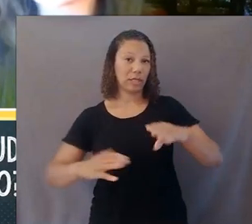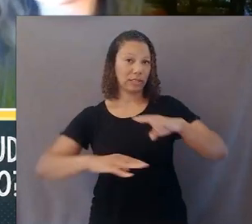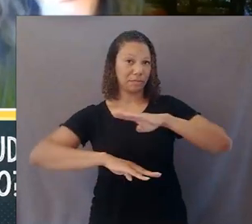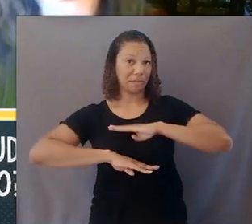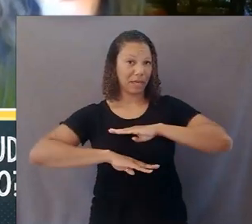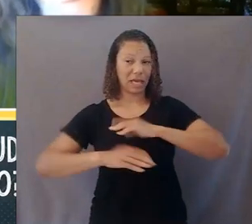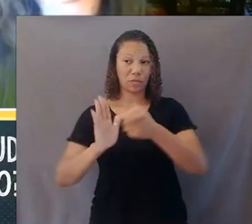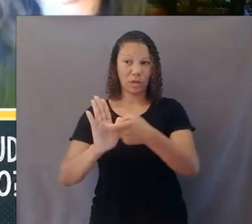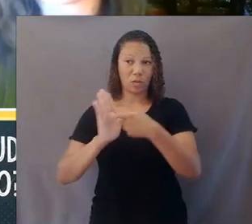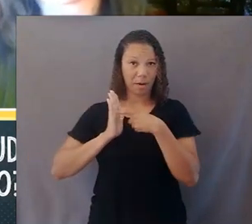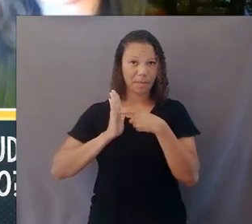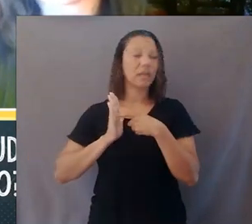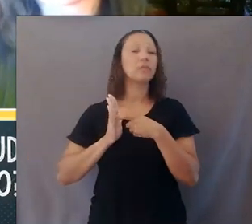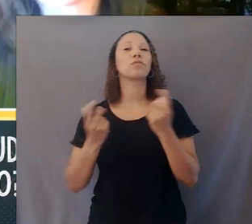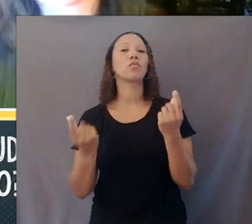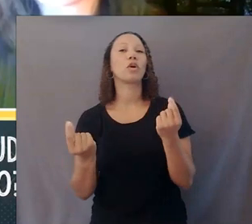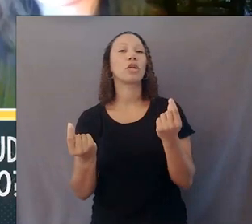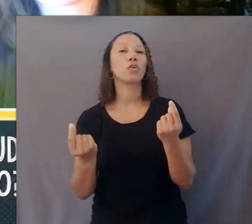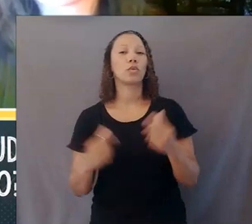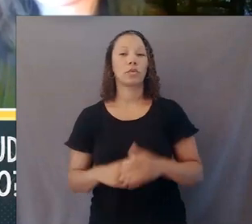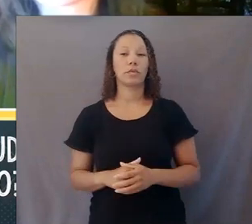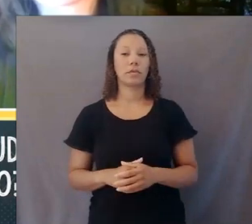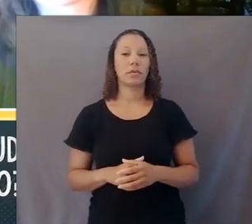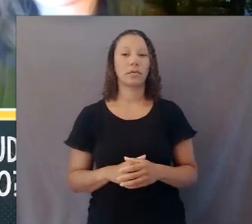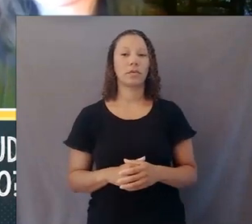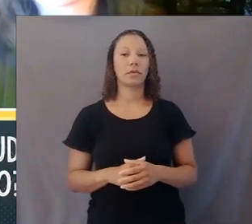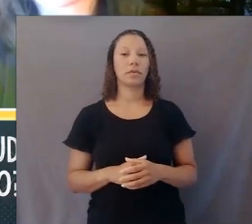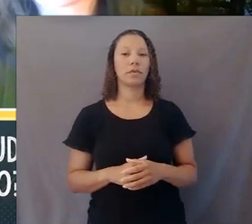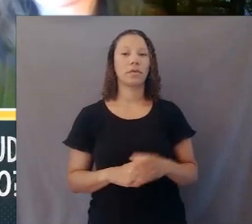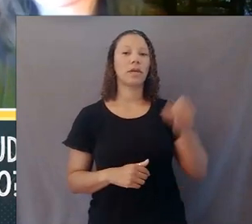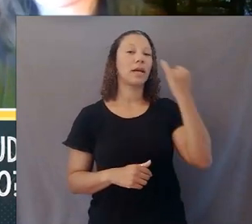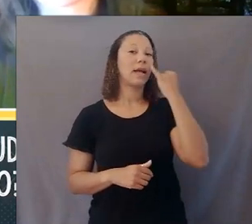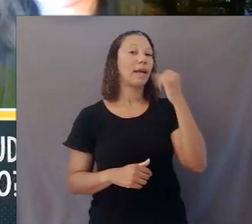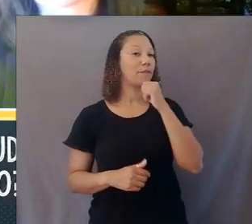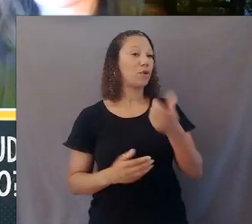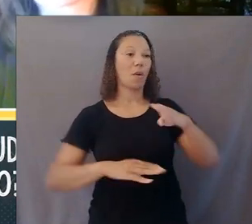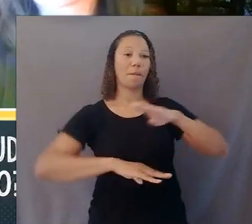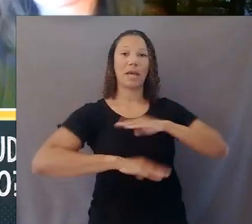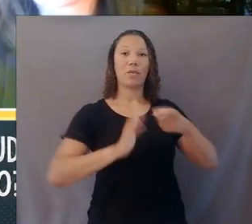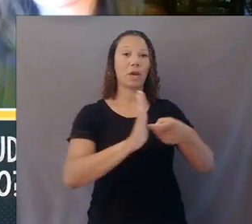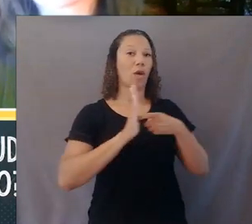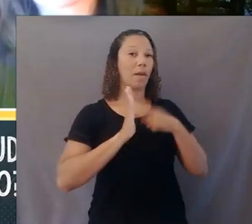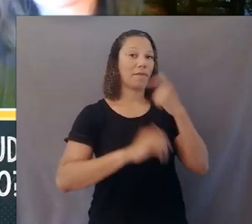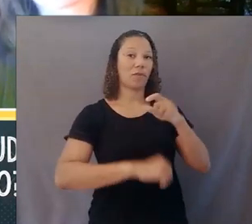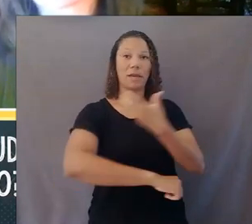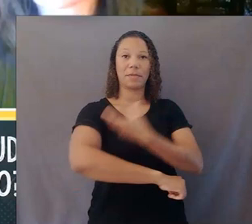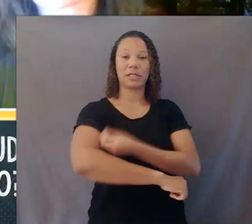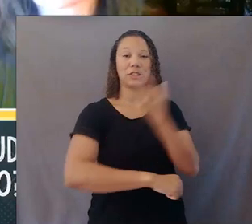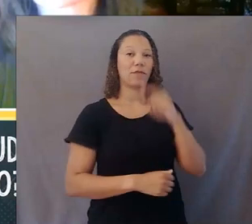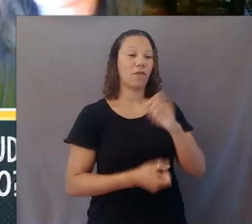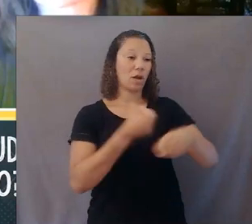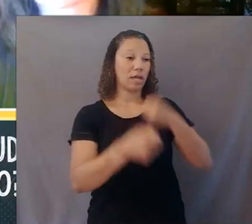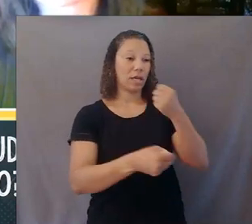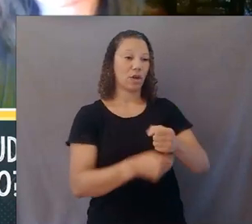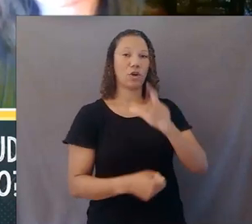they do? So students who do not meet the immunization requirements for the 2021